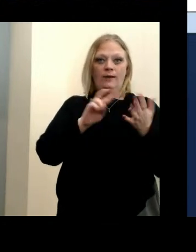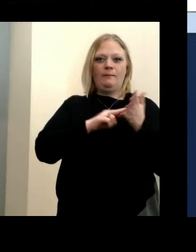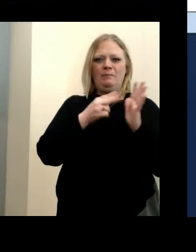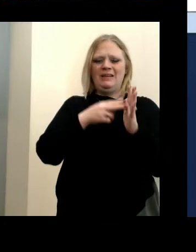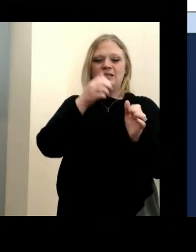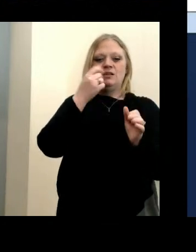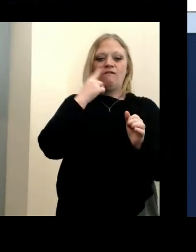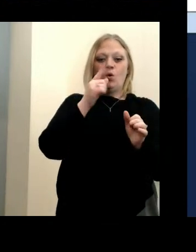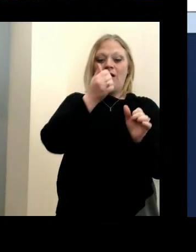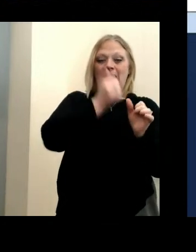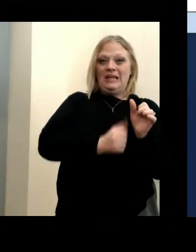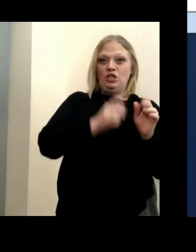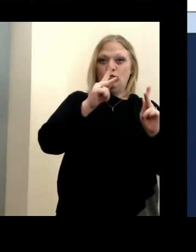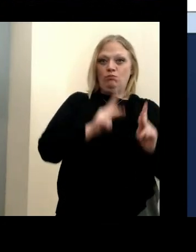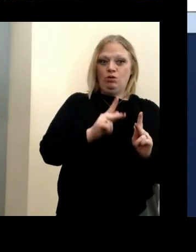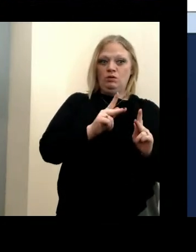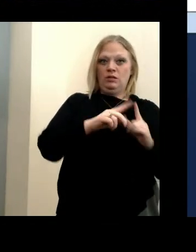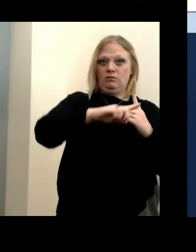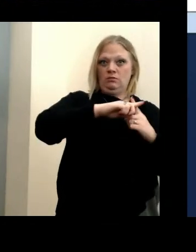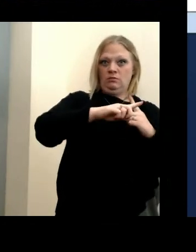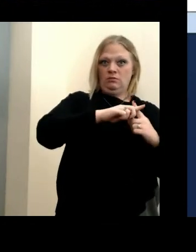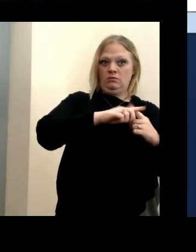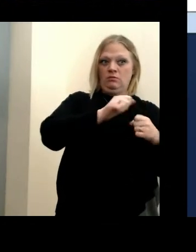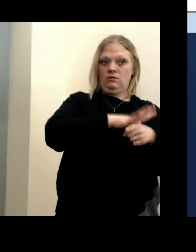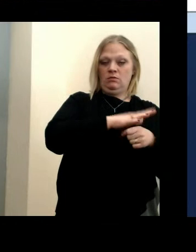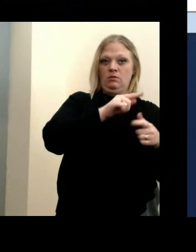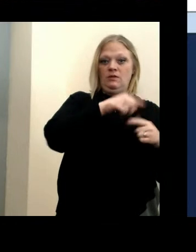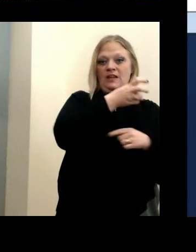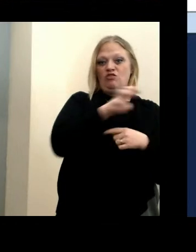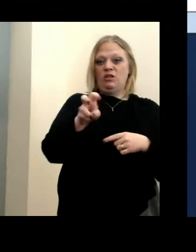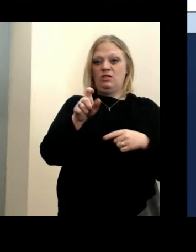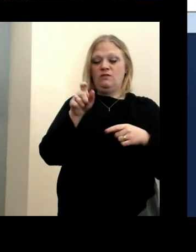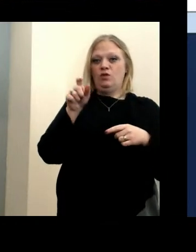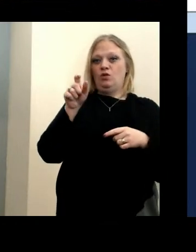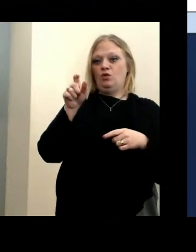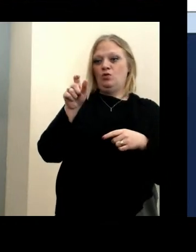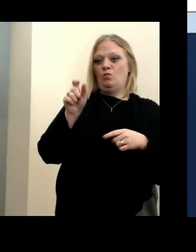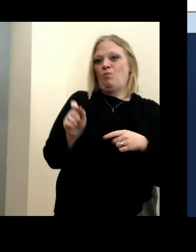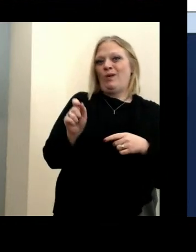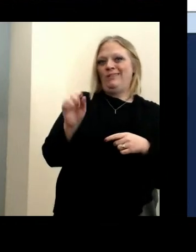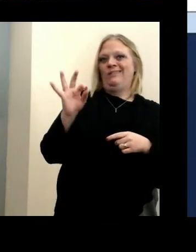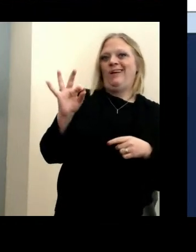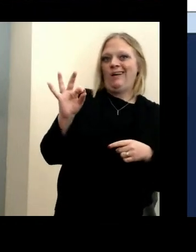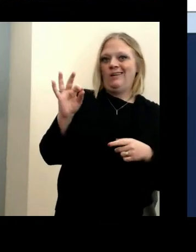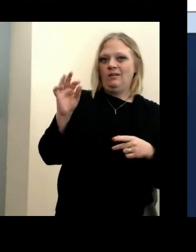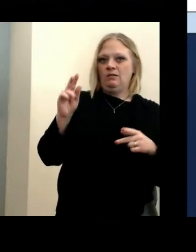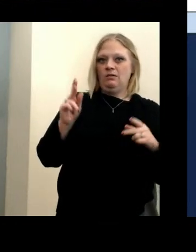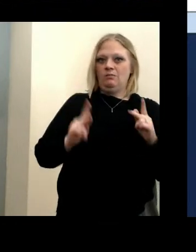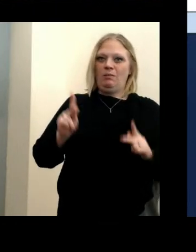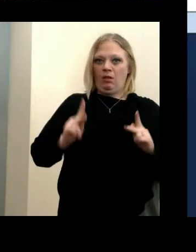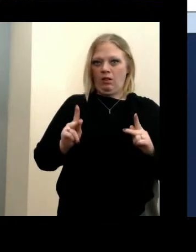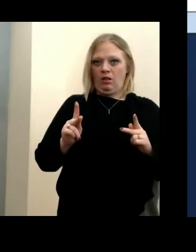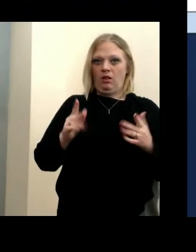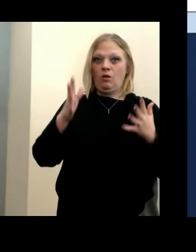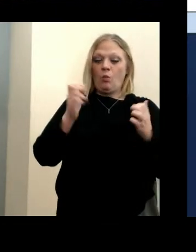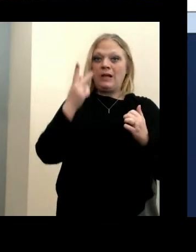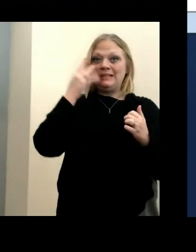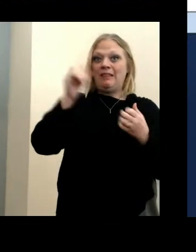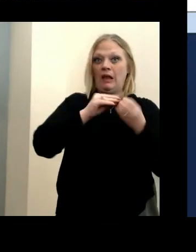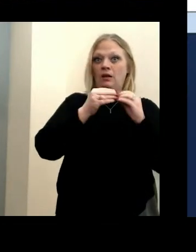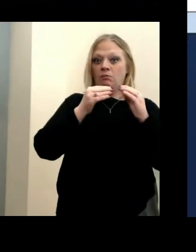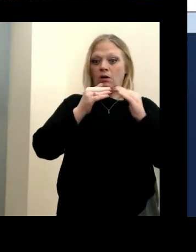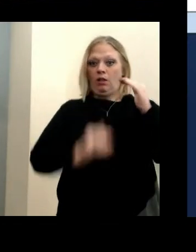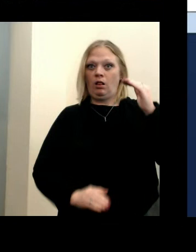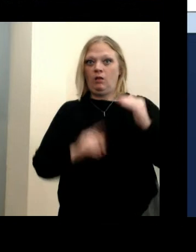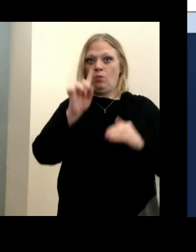is catching COVID, they are transferring it to 0.9 individuals. We want to keep on seeing that number go below 1. When you start getting